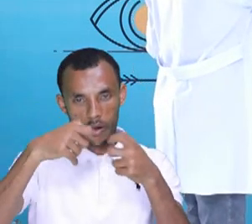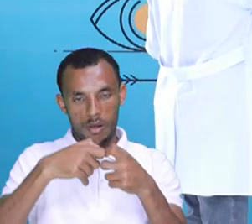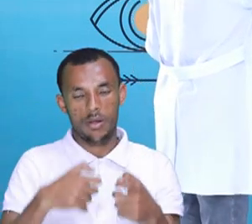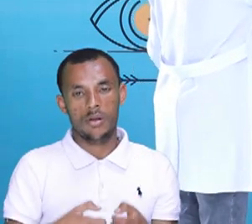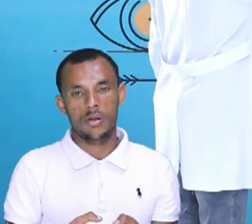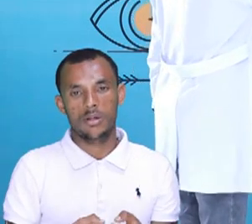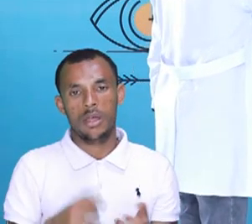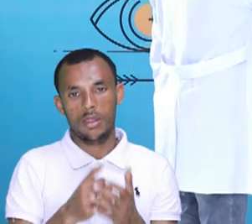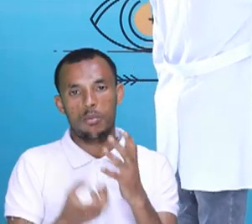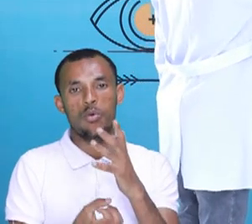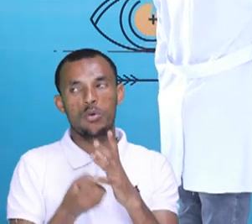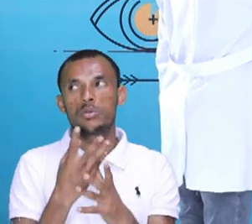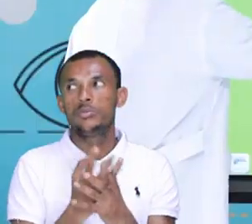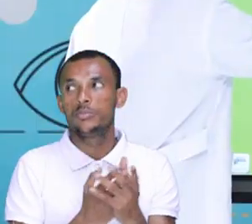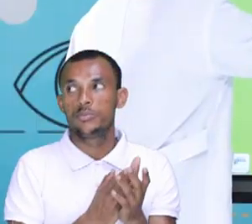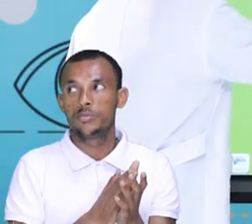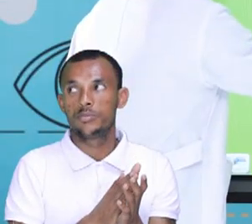two produces this one.